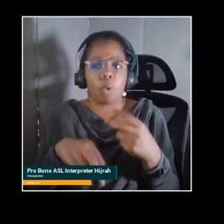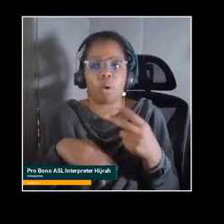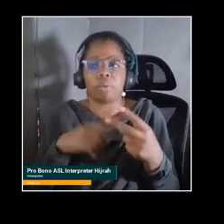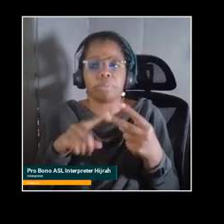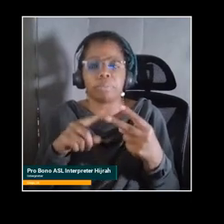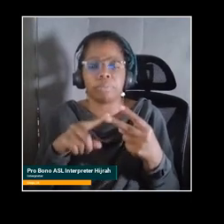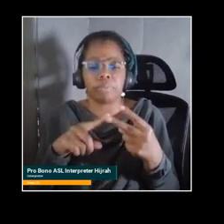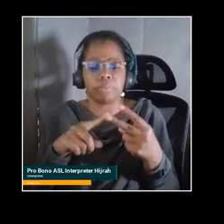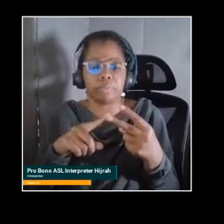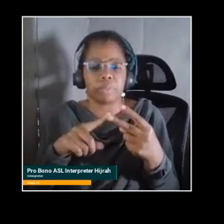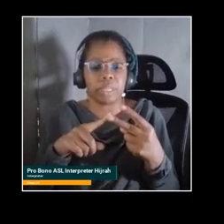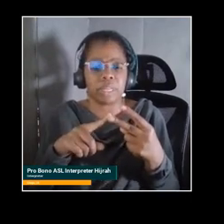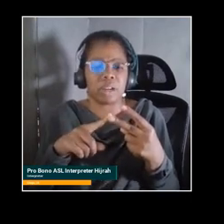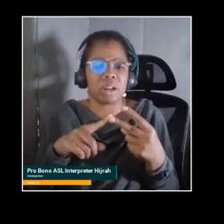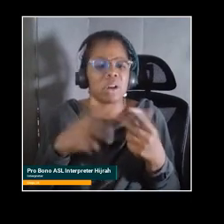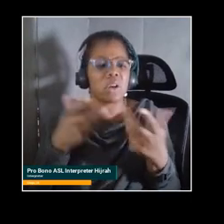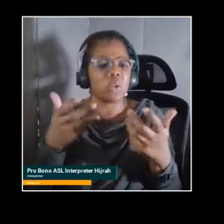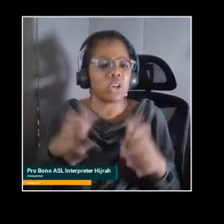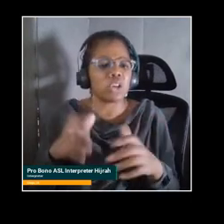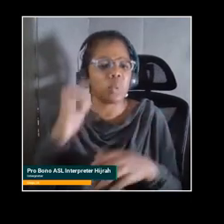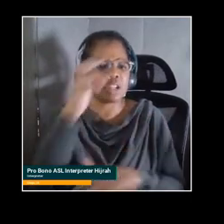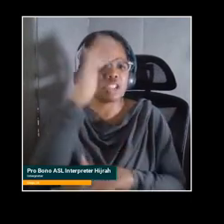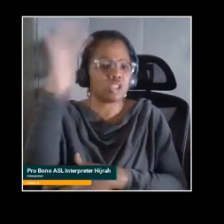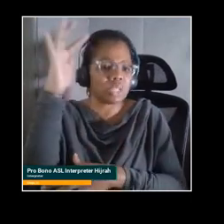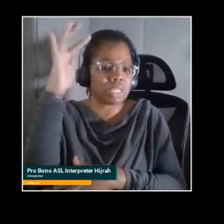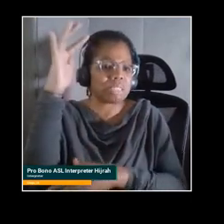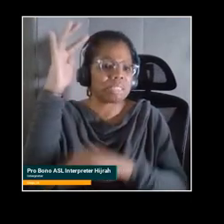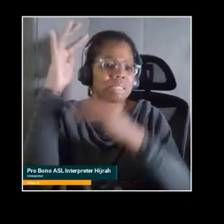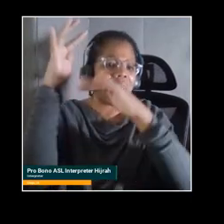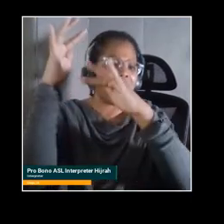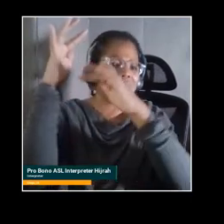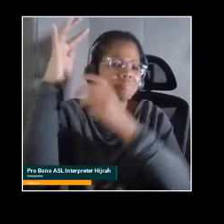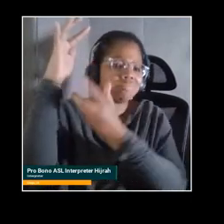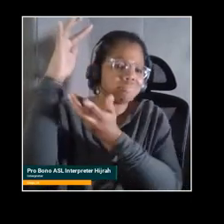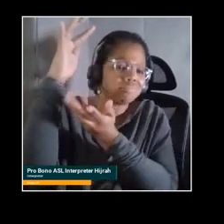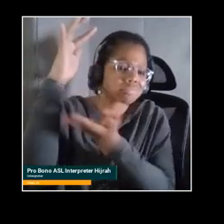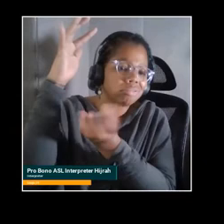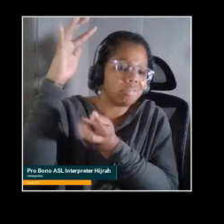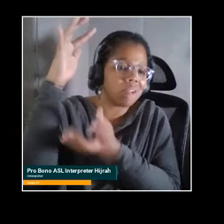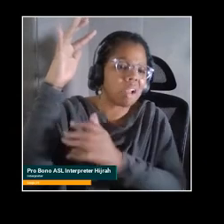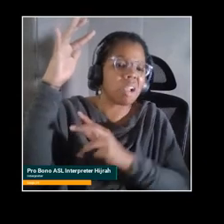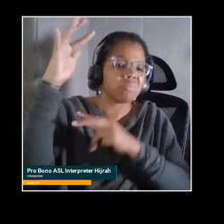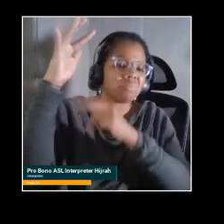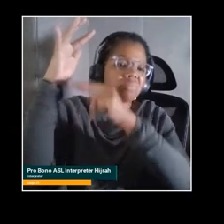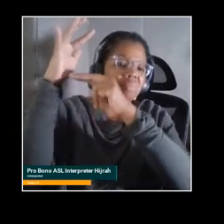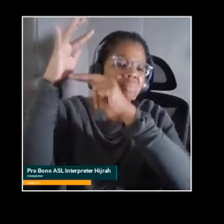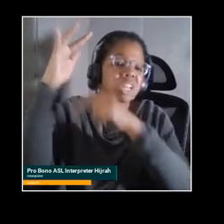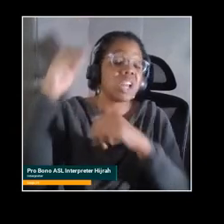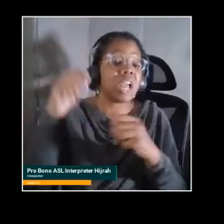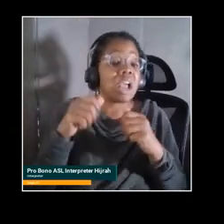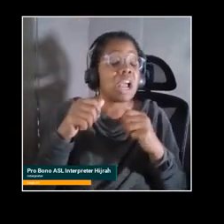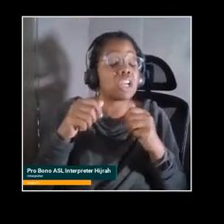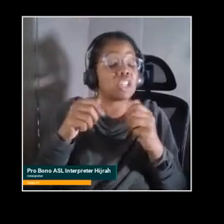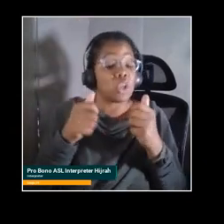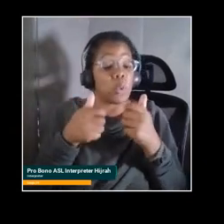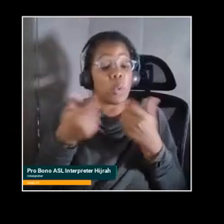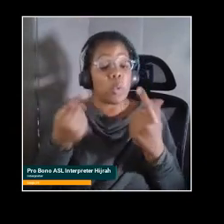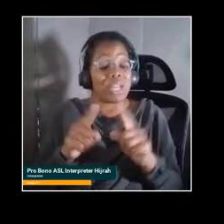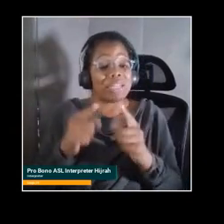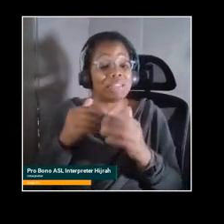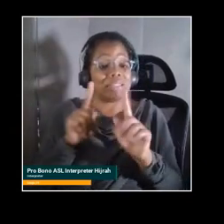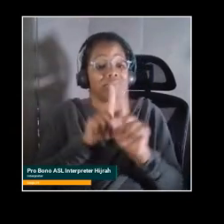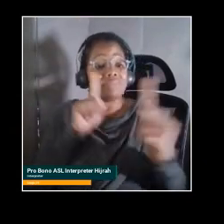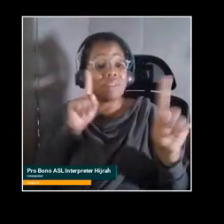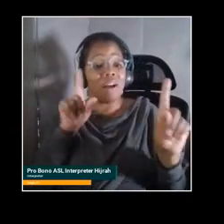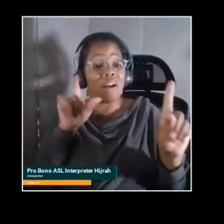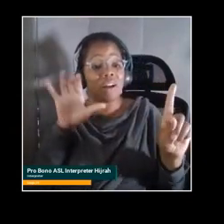we don't want to trees to have lower branches within 100 feet of buildings to really create a